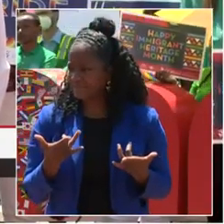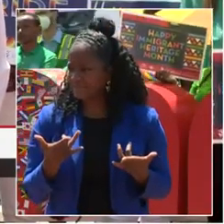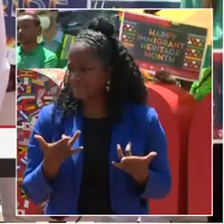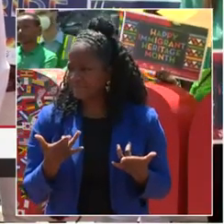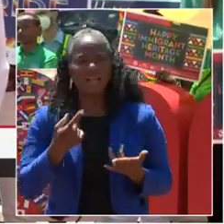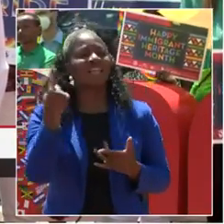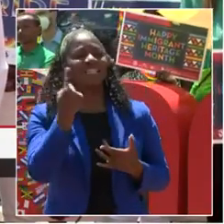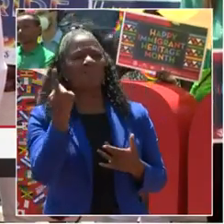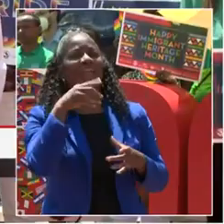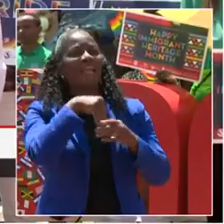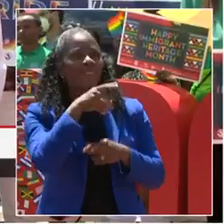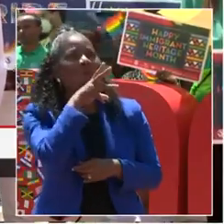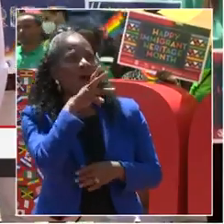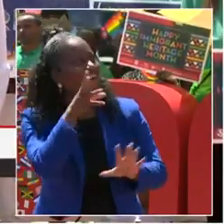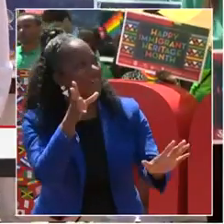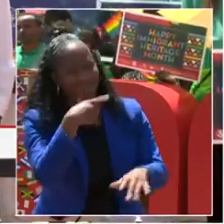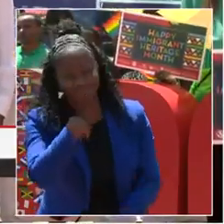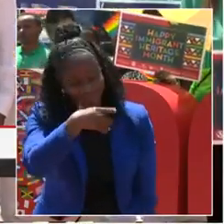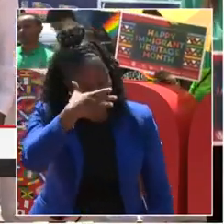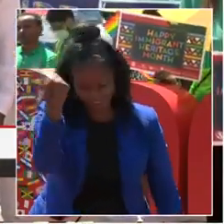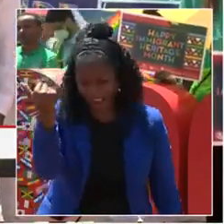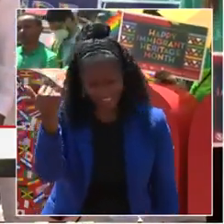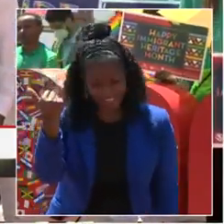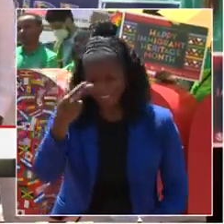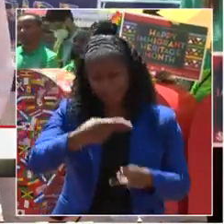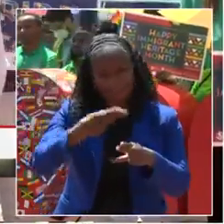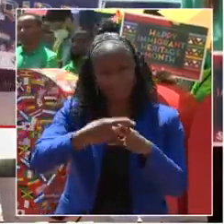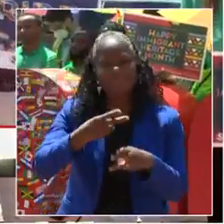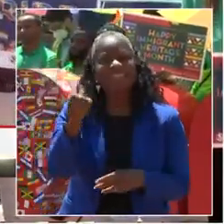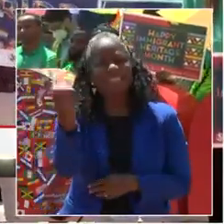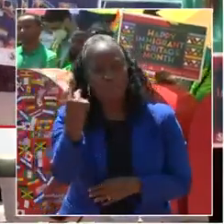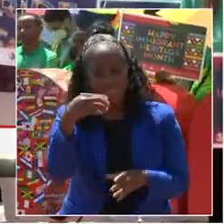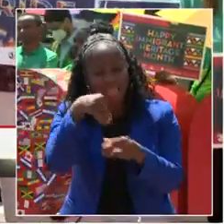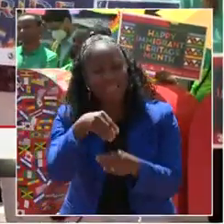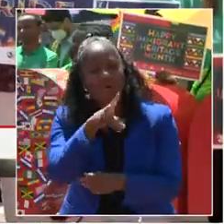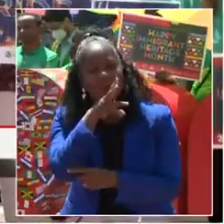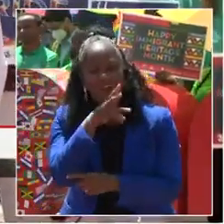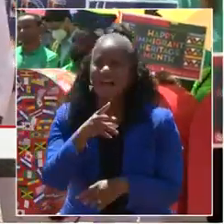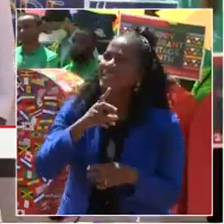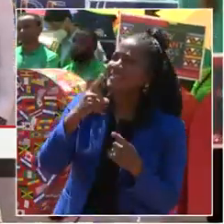something about Something the in the water. Something in the water.